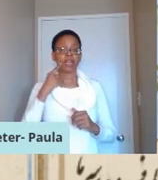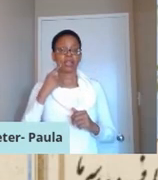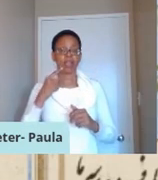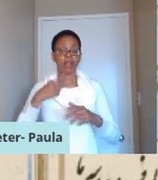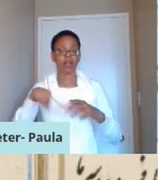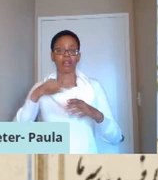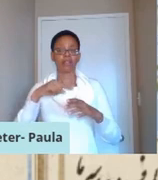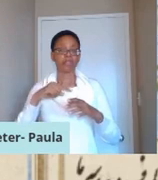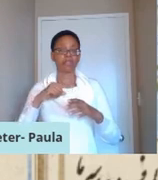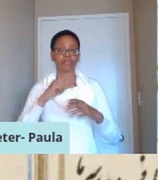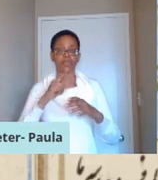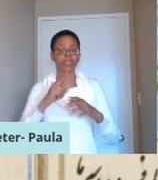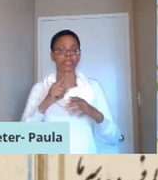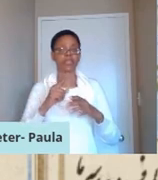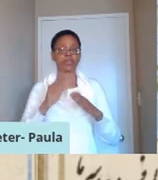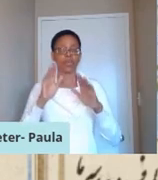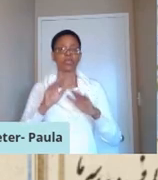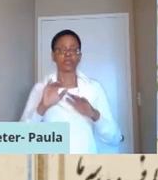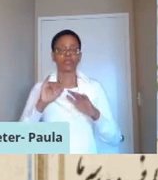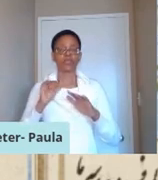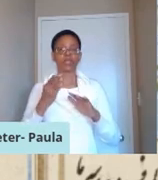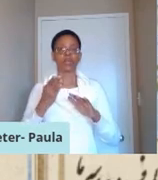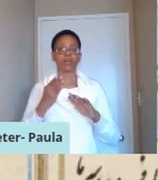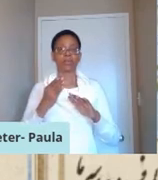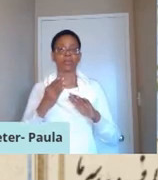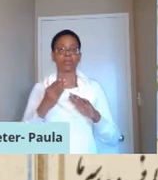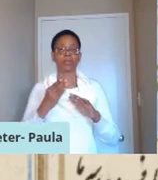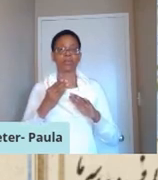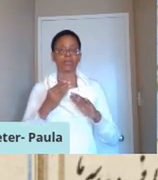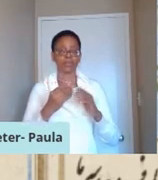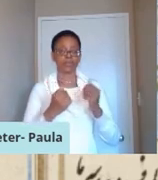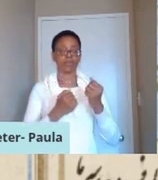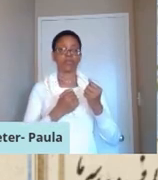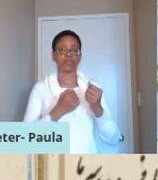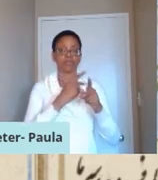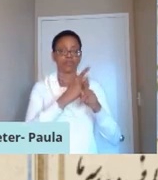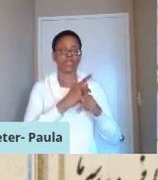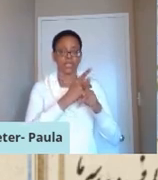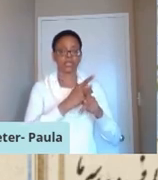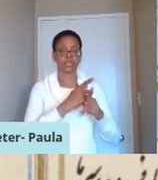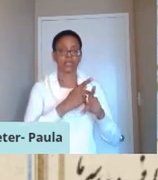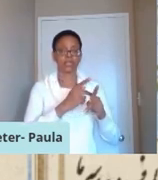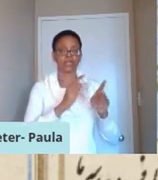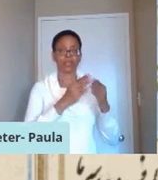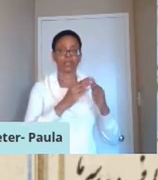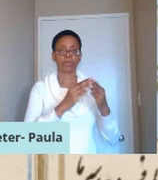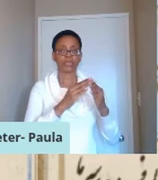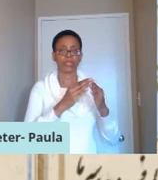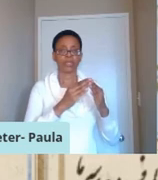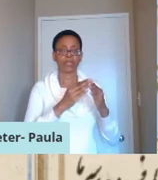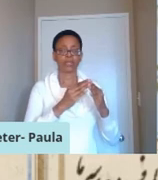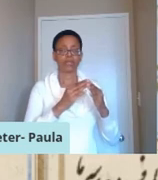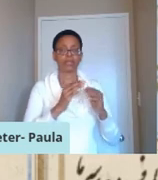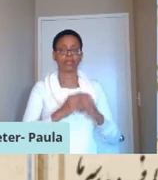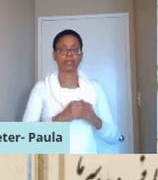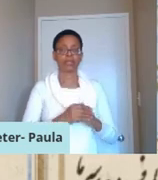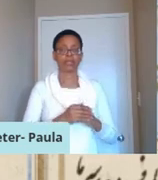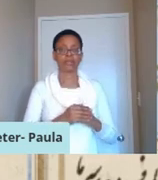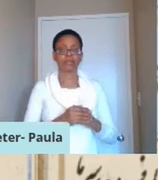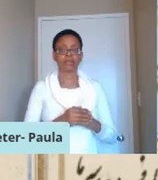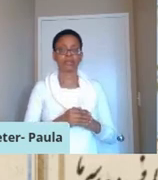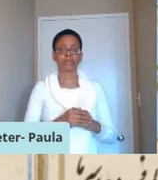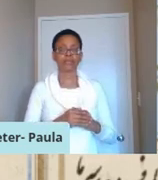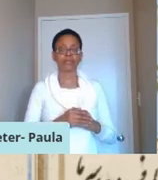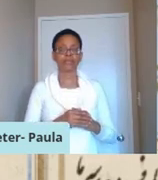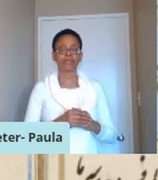to respond to COVID-19 and protect our community from COVID-19 and its